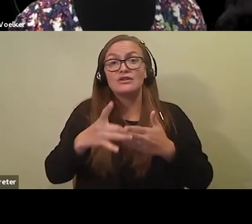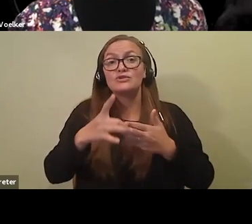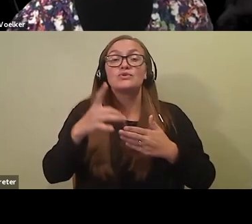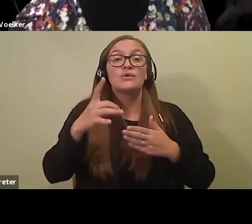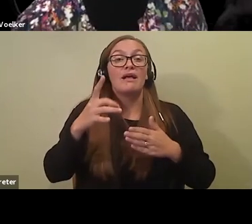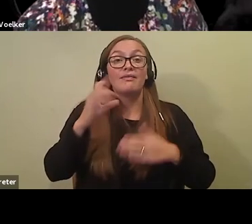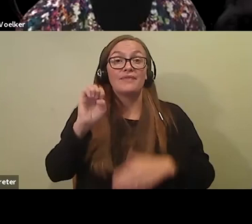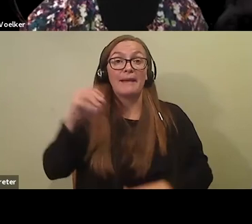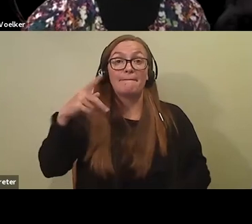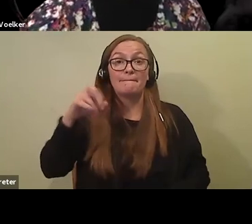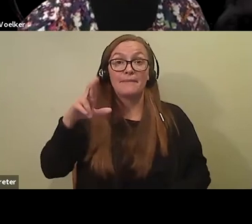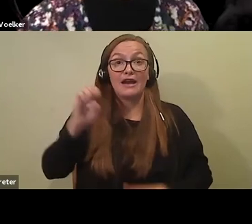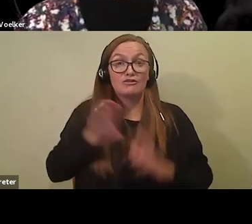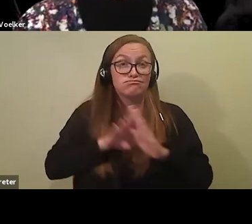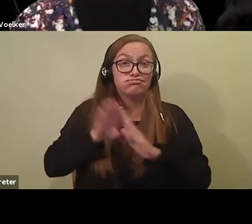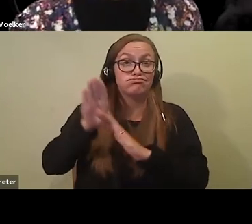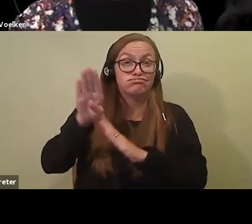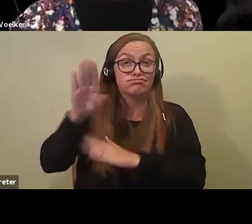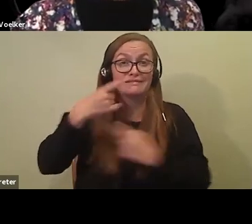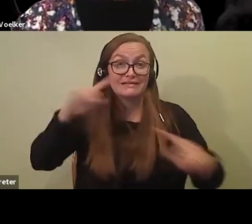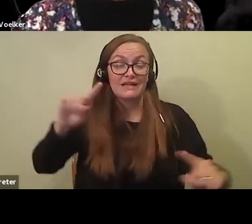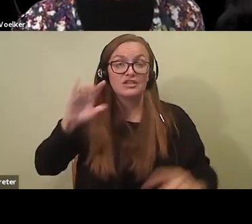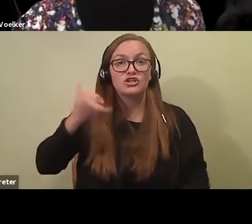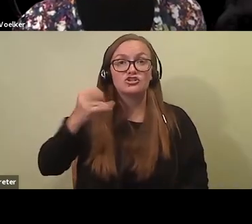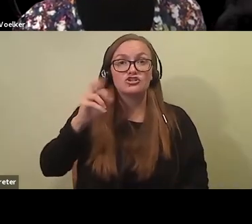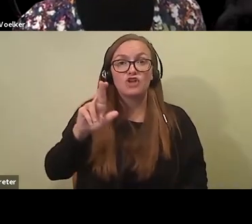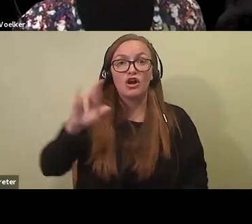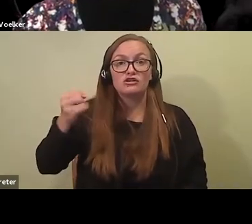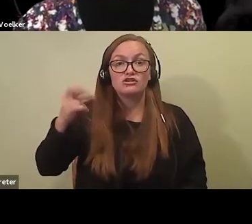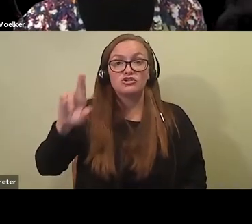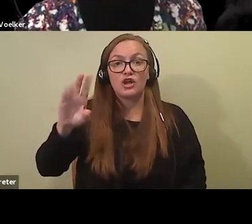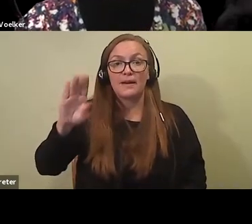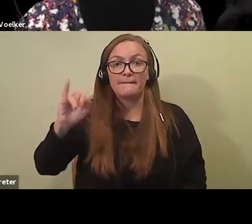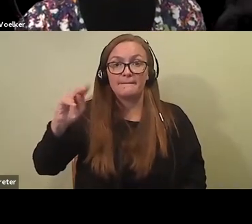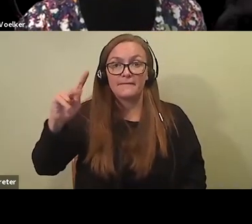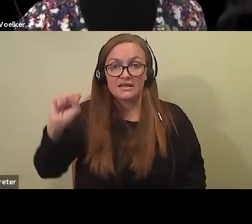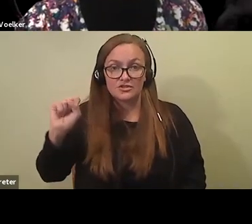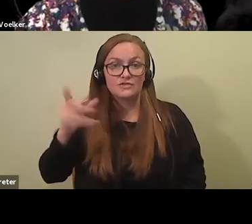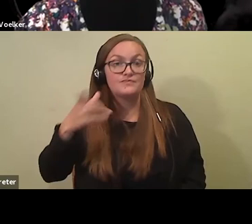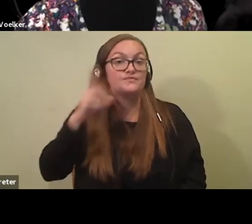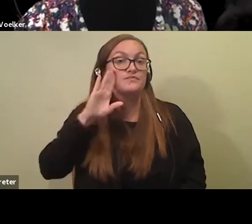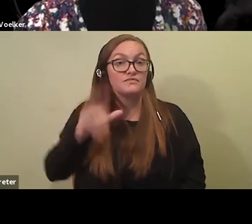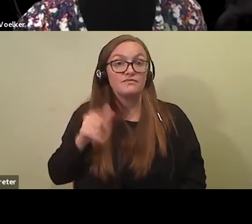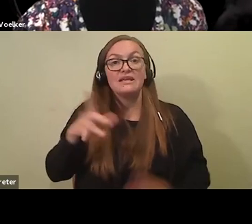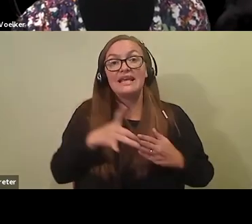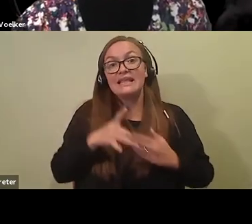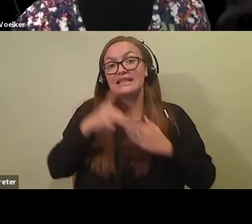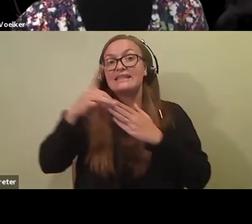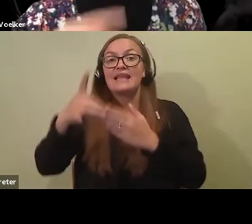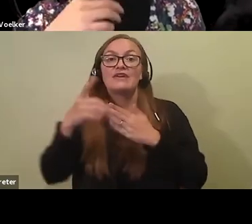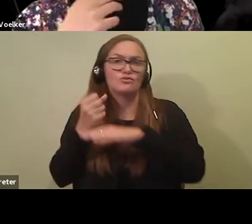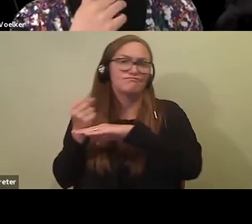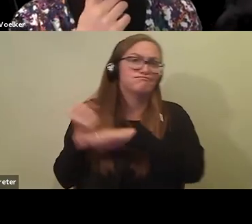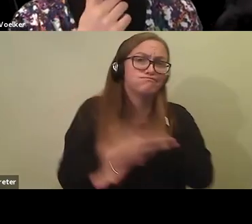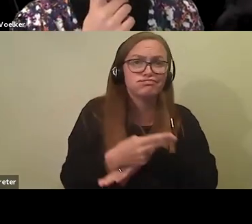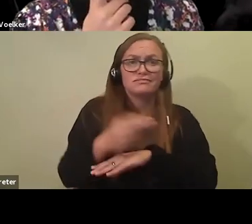Binks. We know that he led the Senate to overthrow the Empire. Of